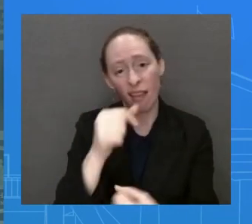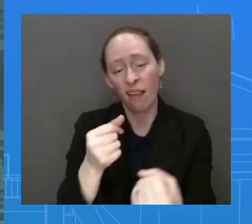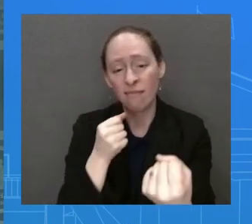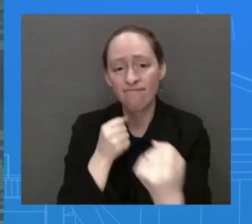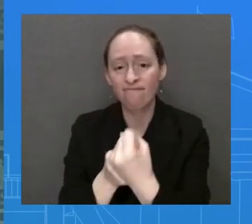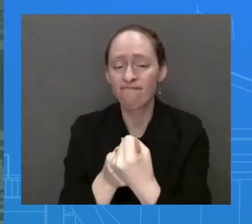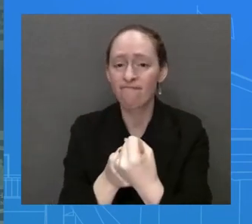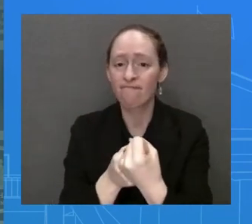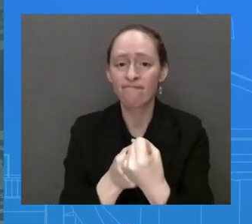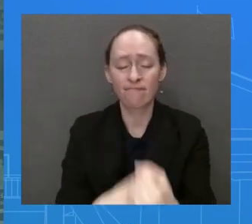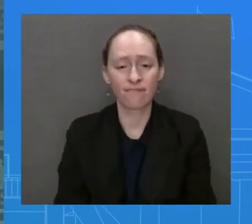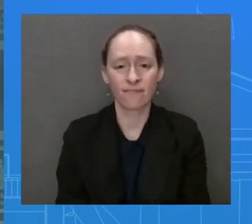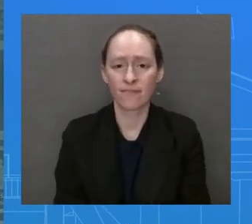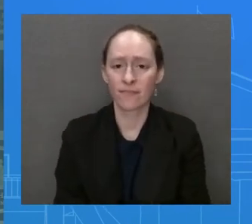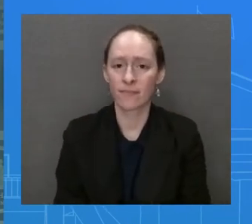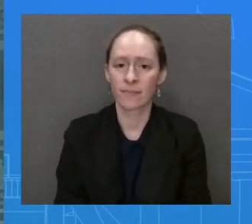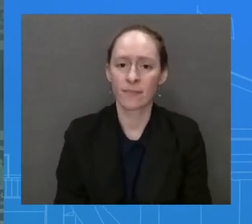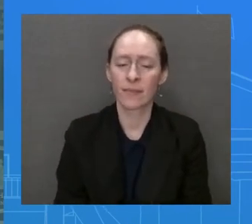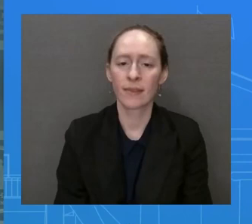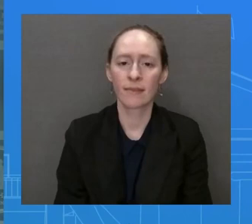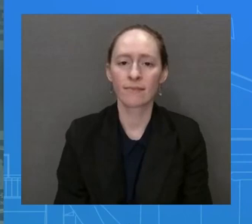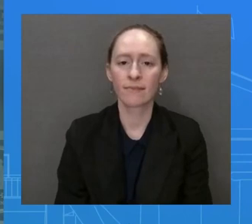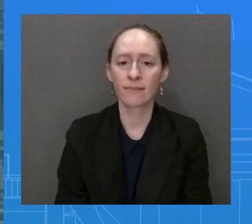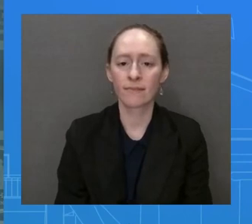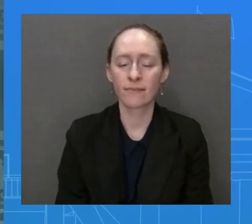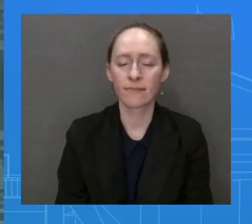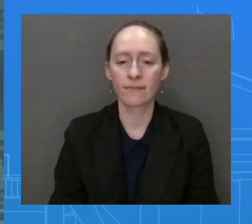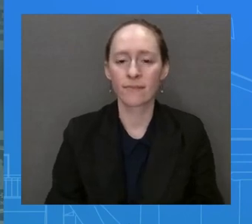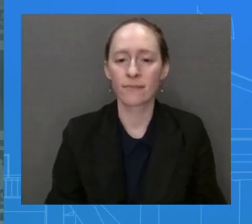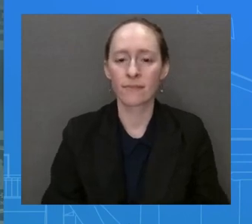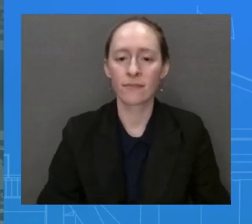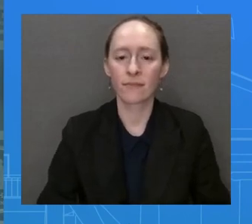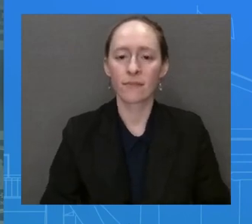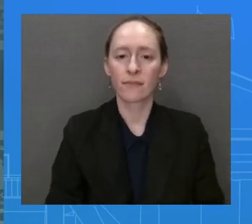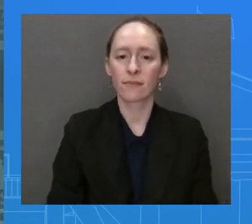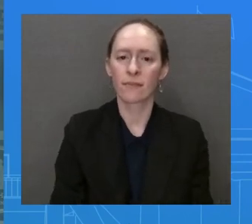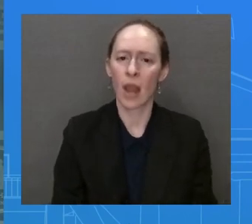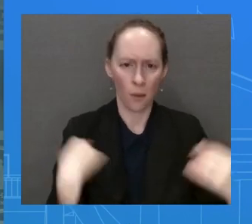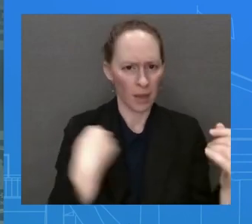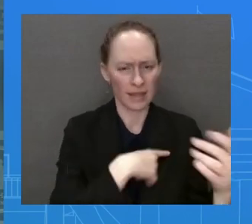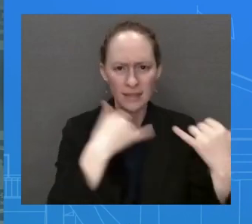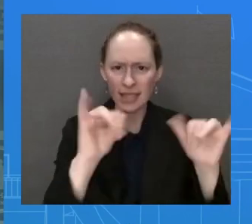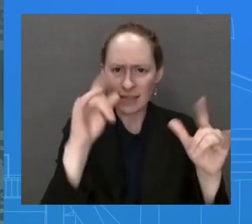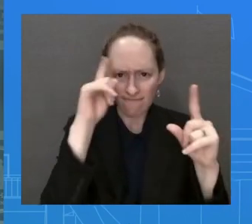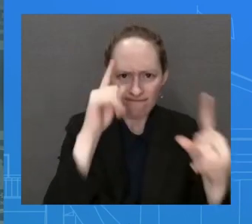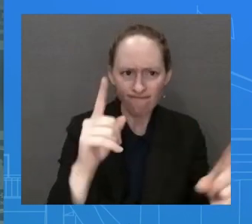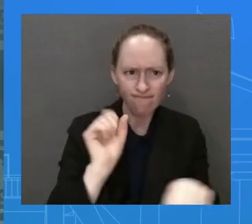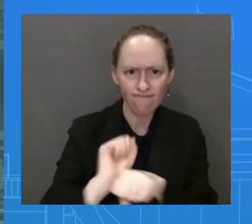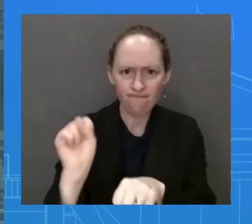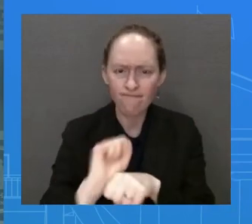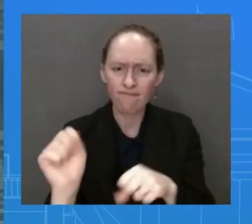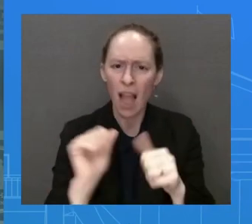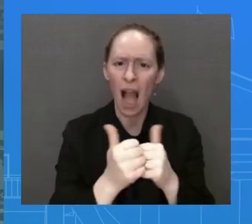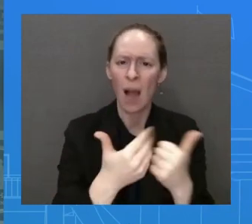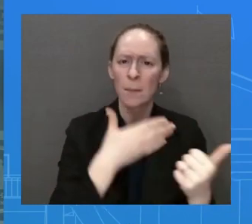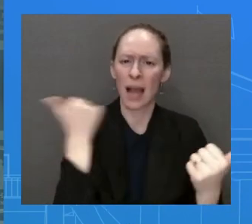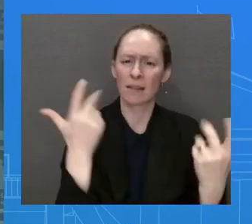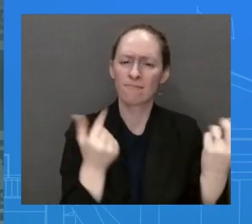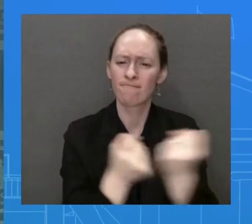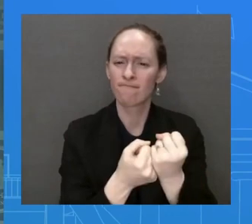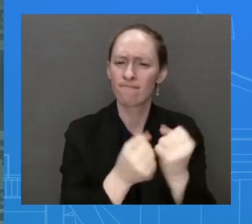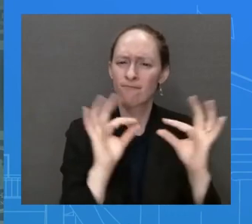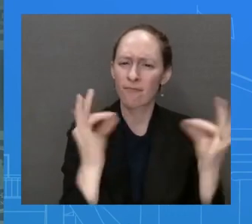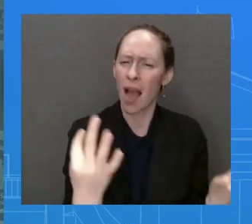families, made possible by President Biden and Congressional Democrats' enactment of the Inflation Reduction Act. On Wednesday,